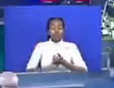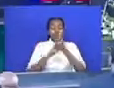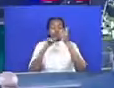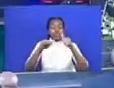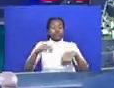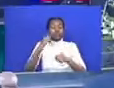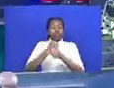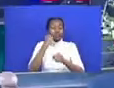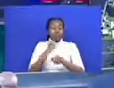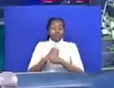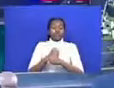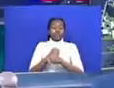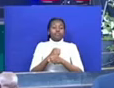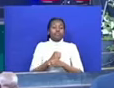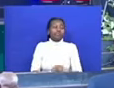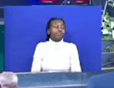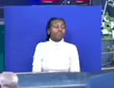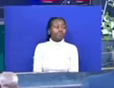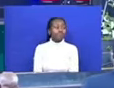Amen.